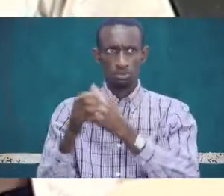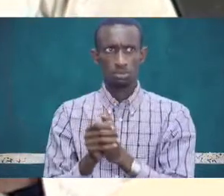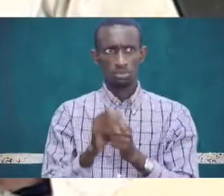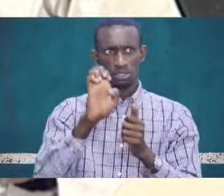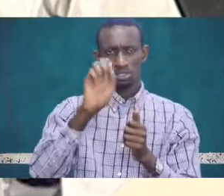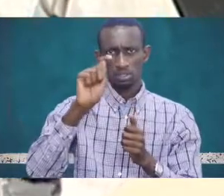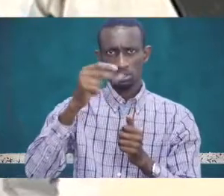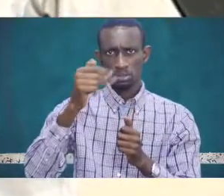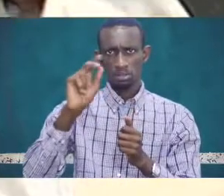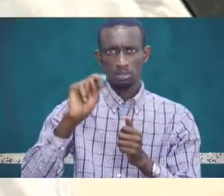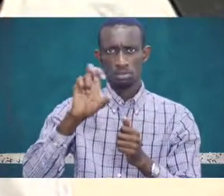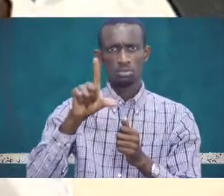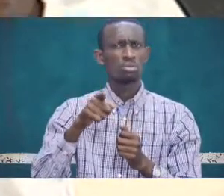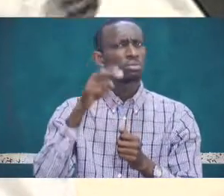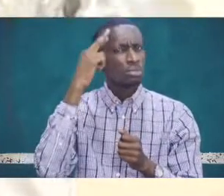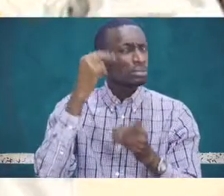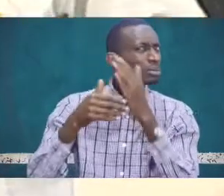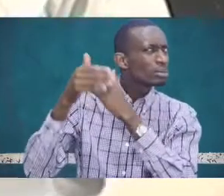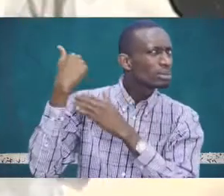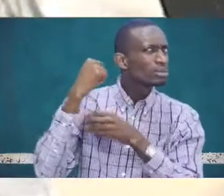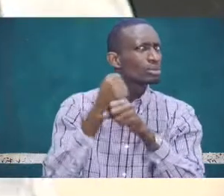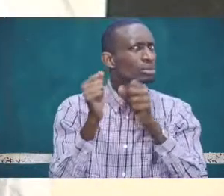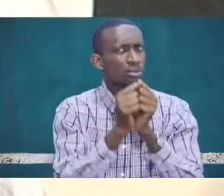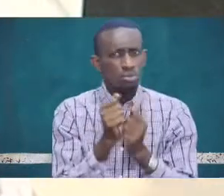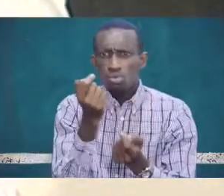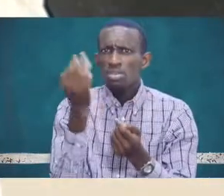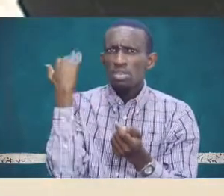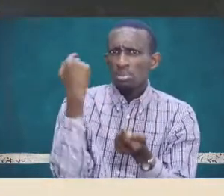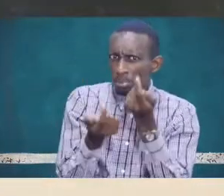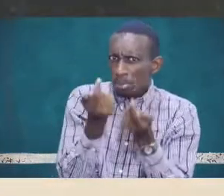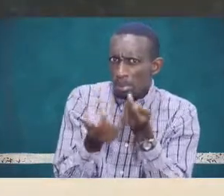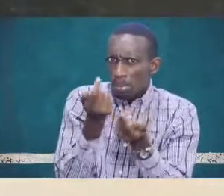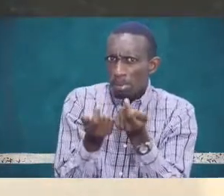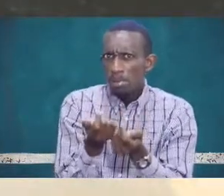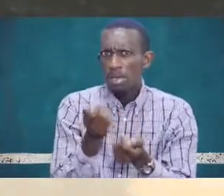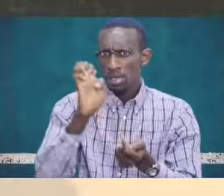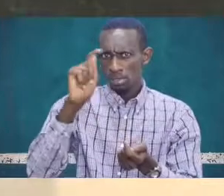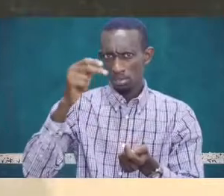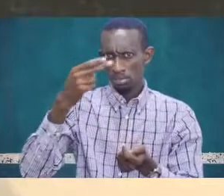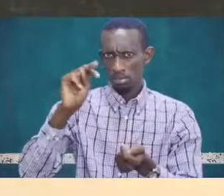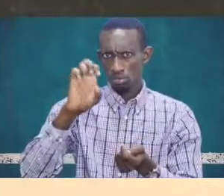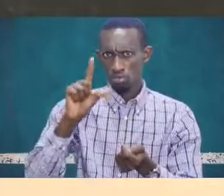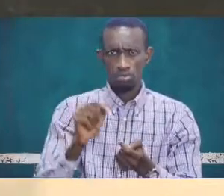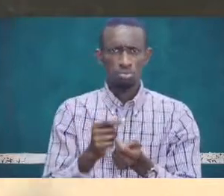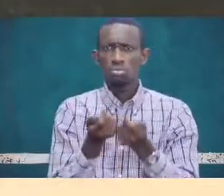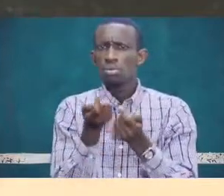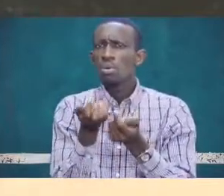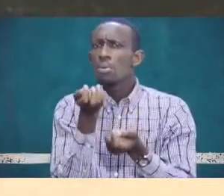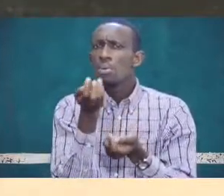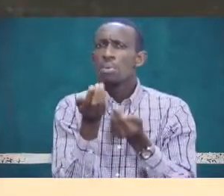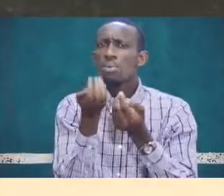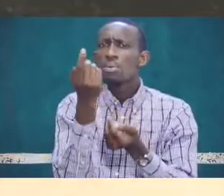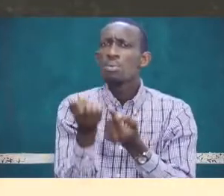we did when we were burning ethanol in air, and this is the correction. I hope you